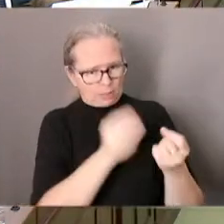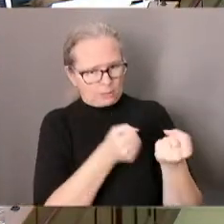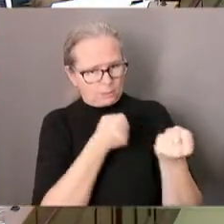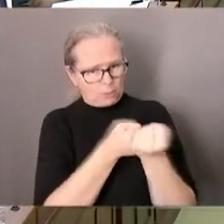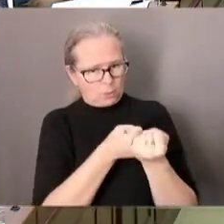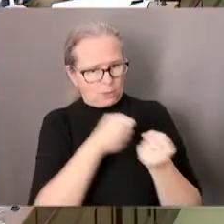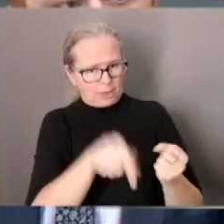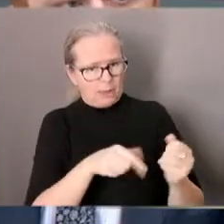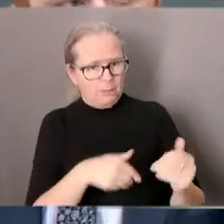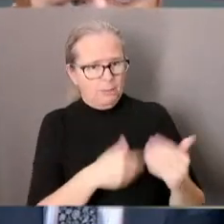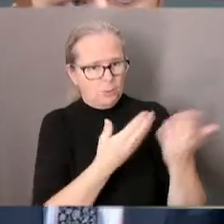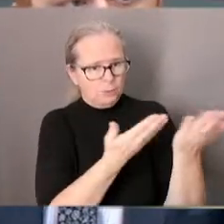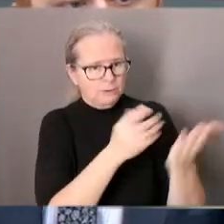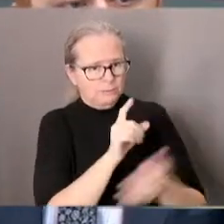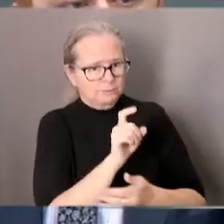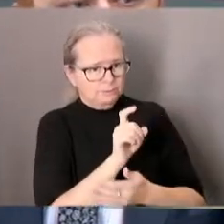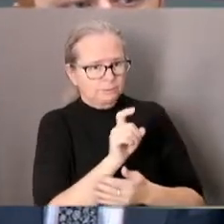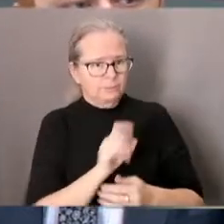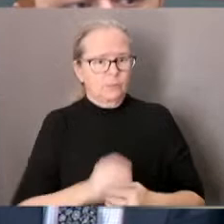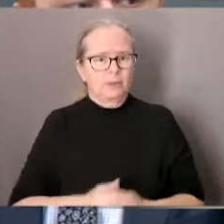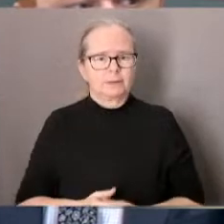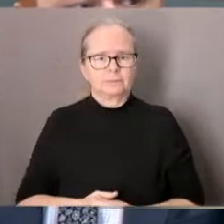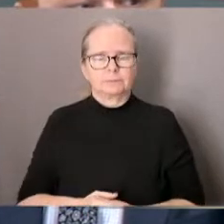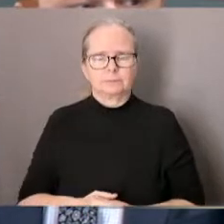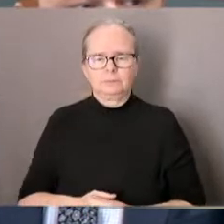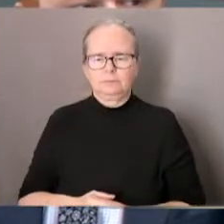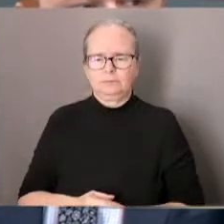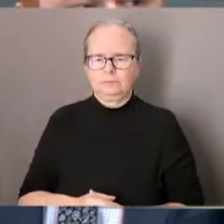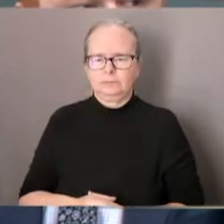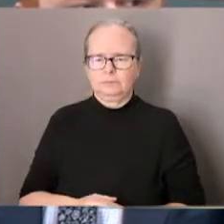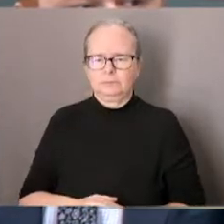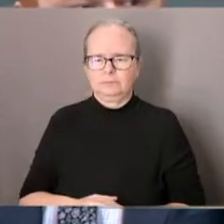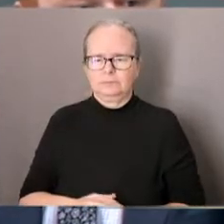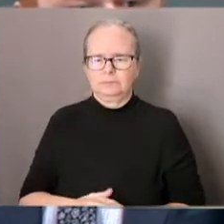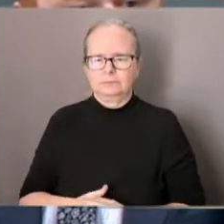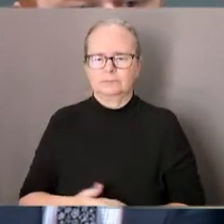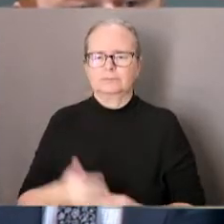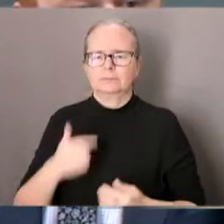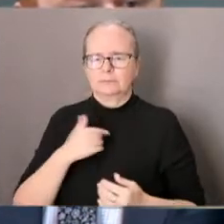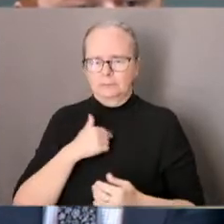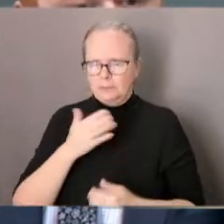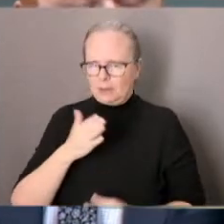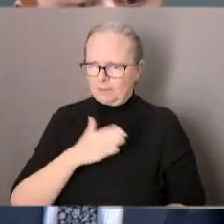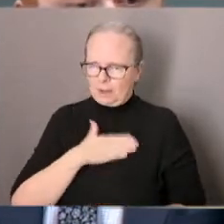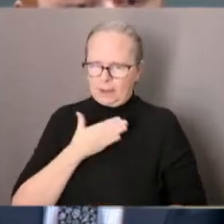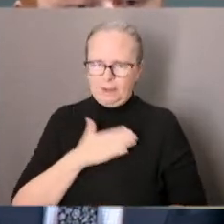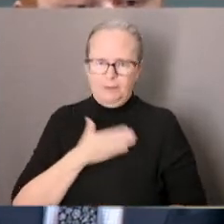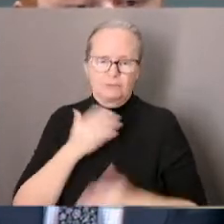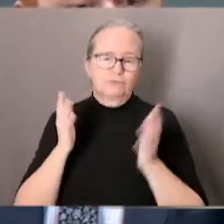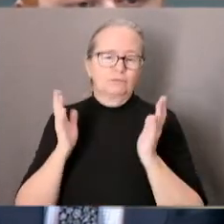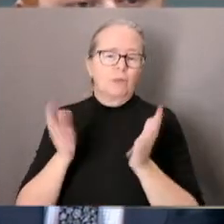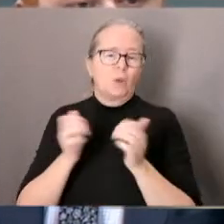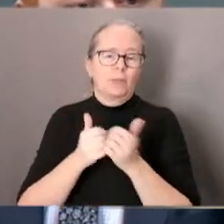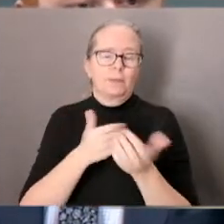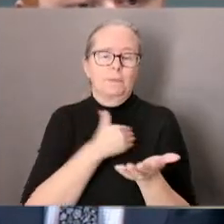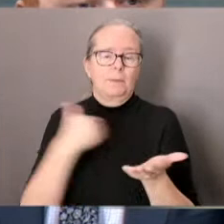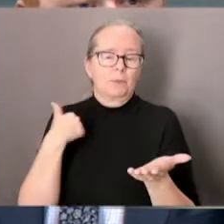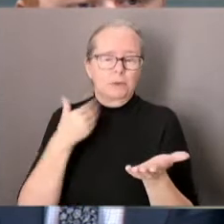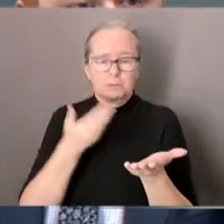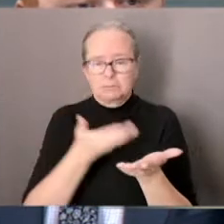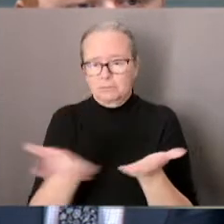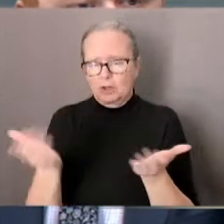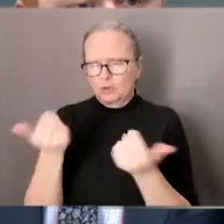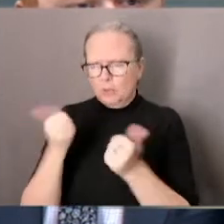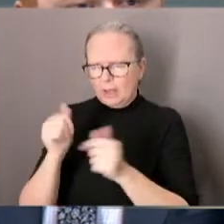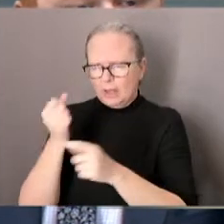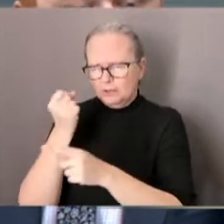well Mr Speaker I'd be happy to chat with the member and get a better understanding you know I watched the press conference and I left scratching my